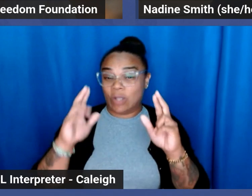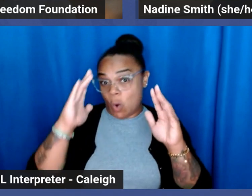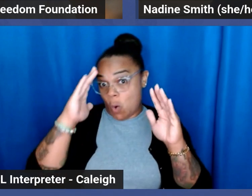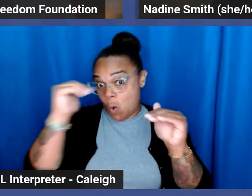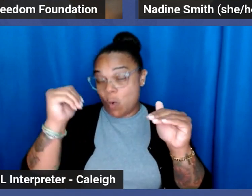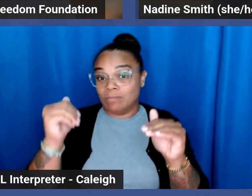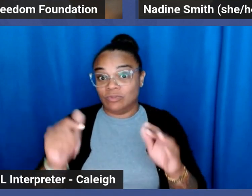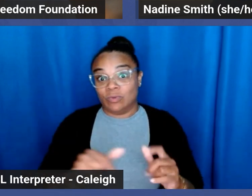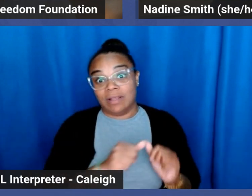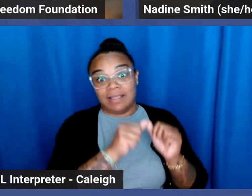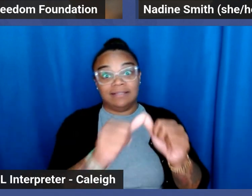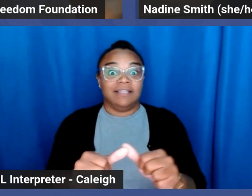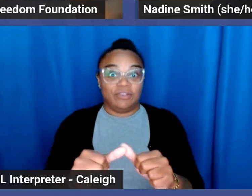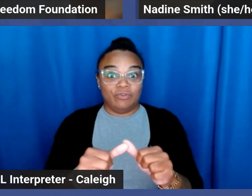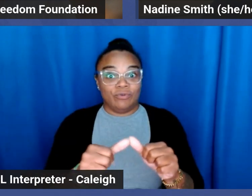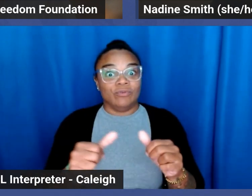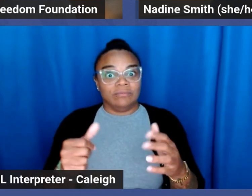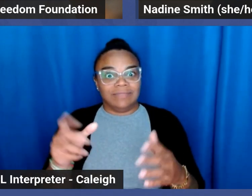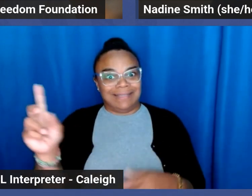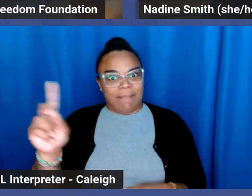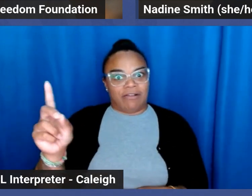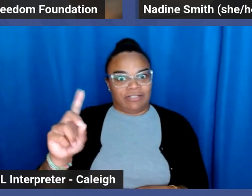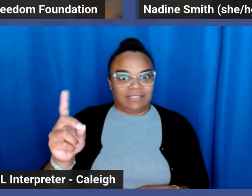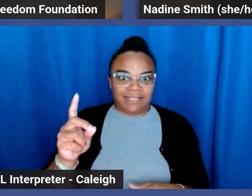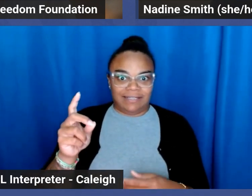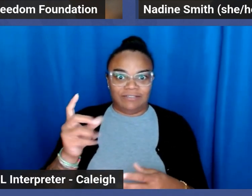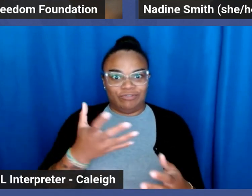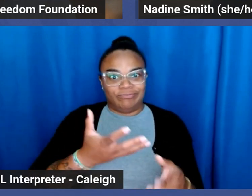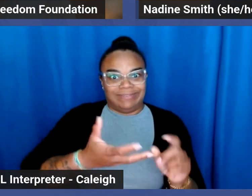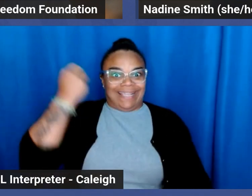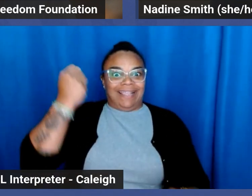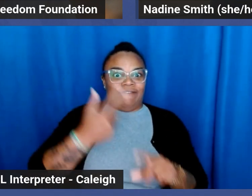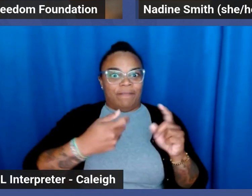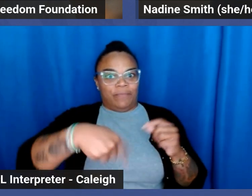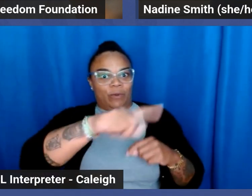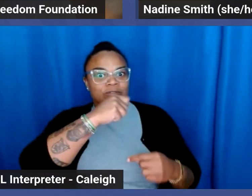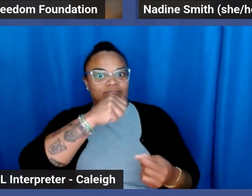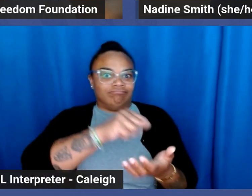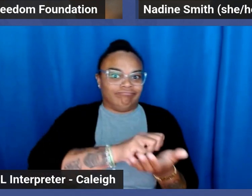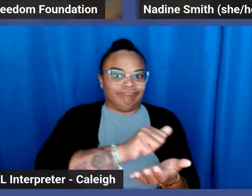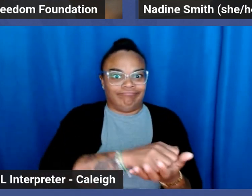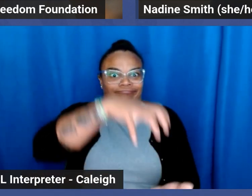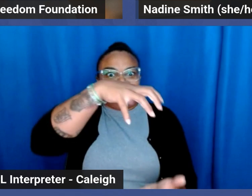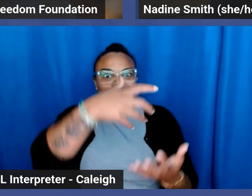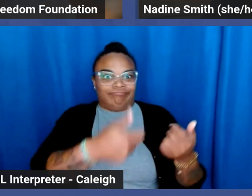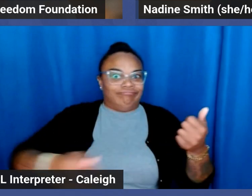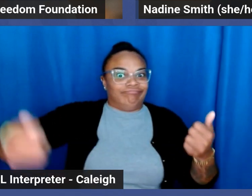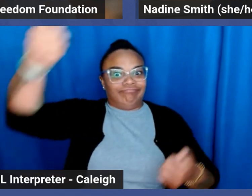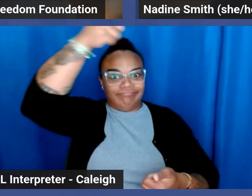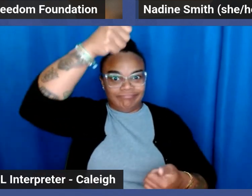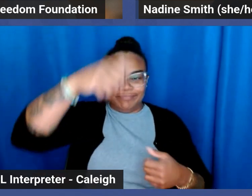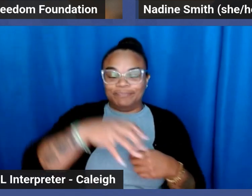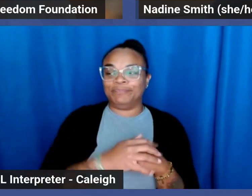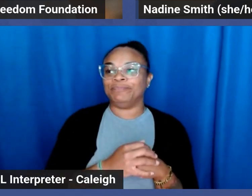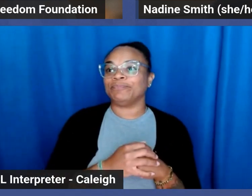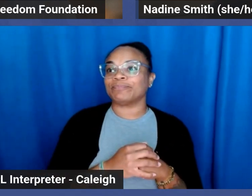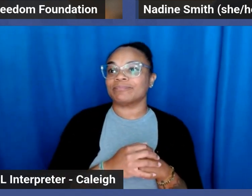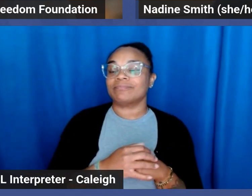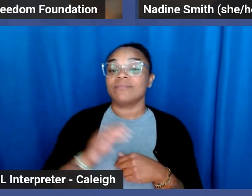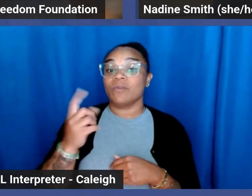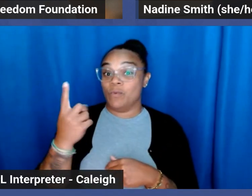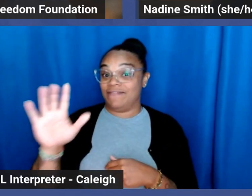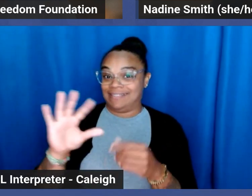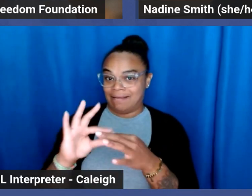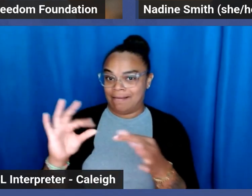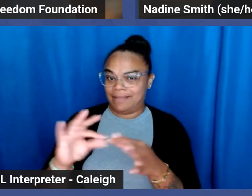reclaiming a democracy and breaking it away from these elites." Now, it is, and one of the things he says